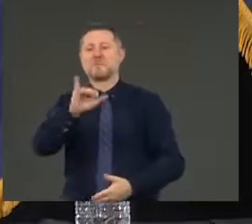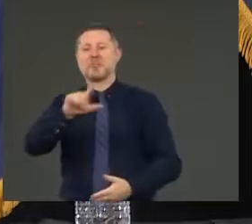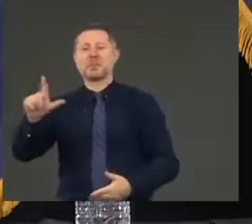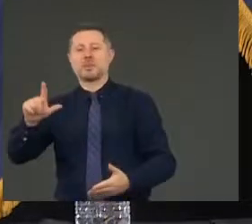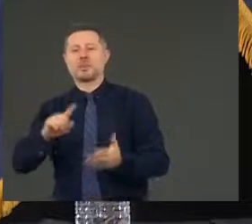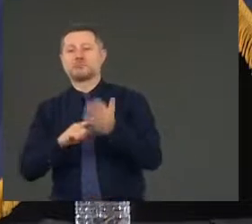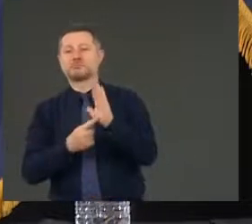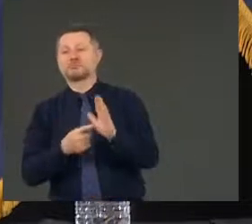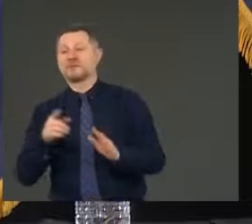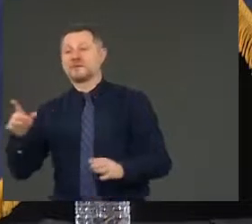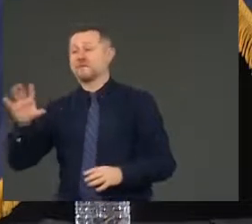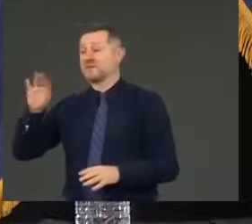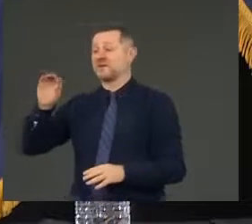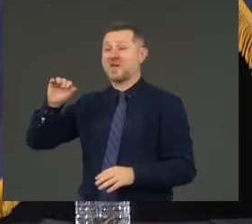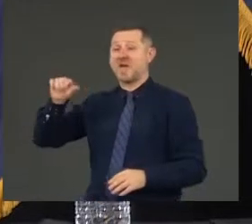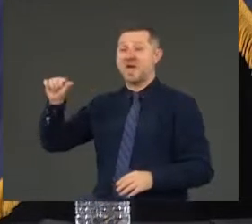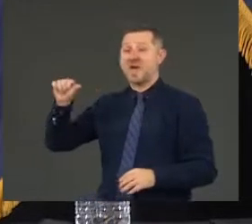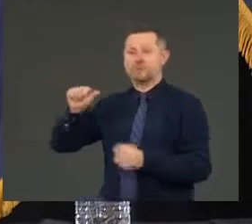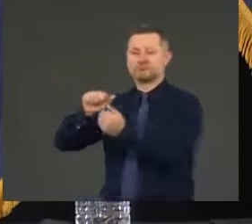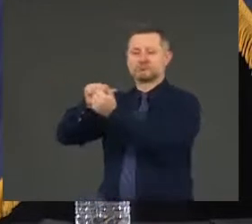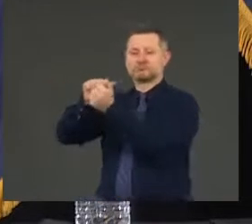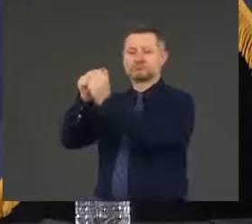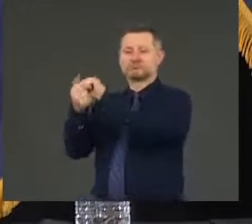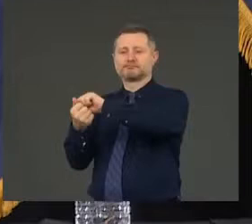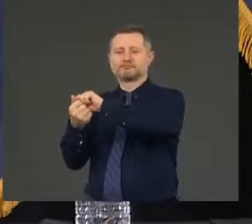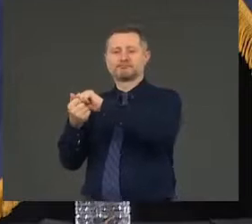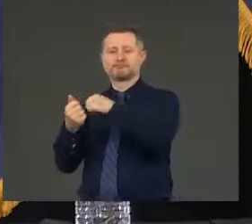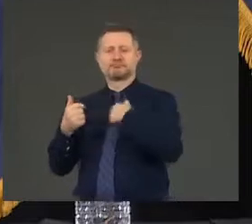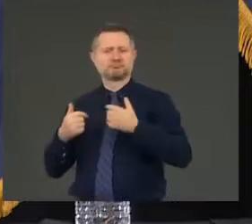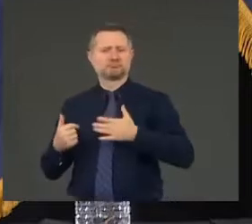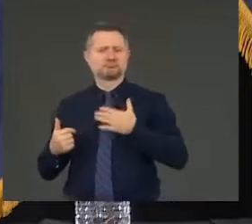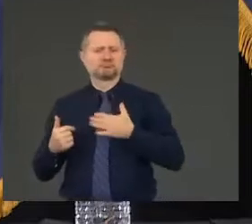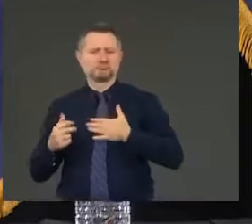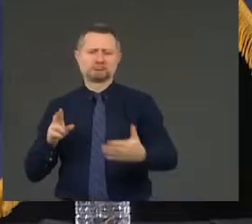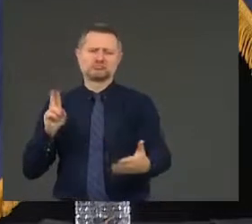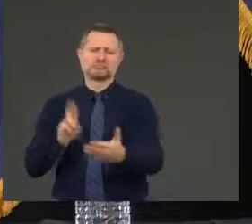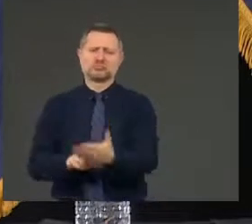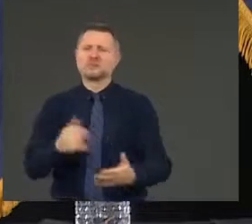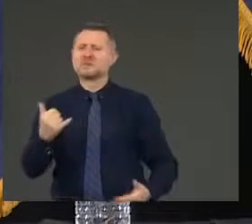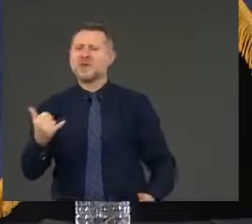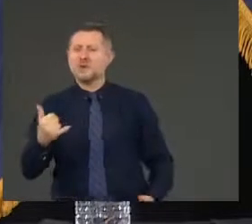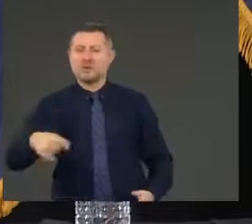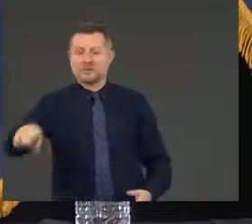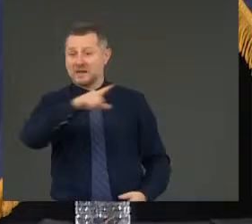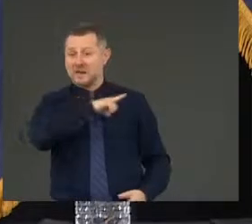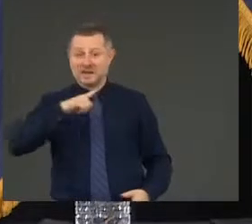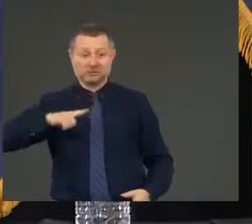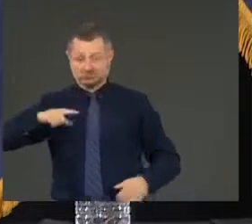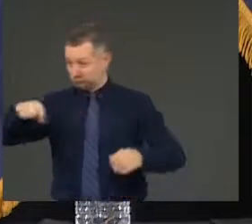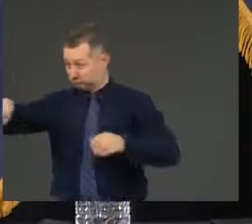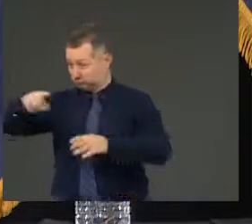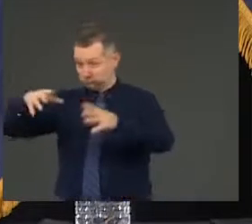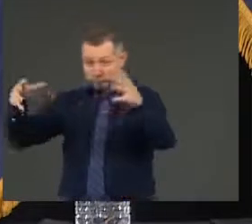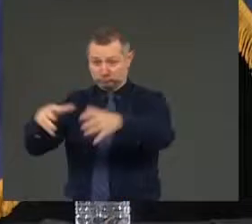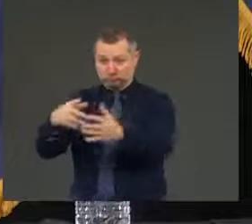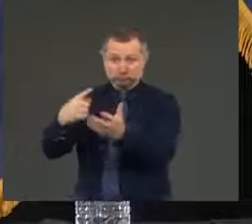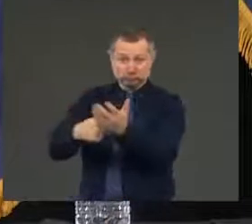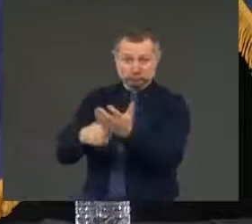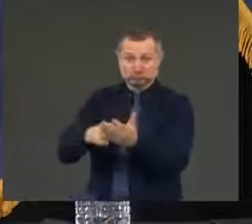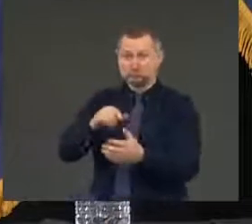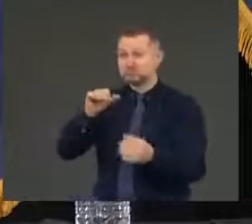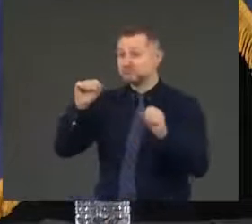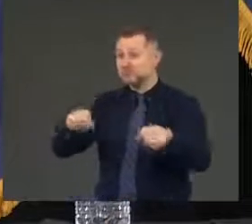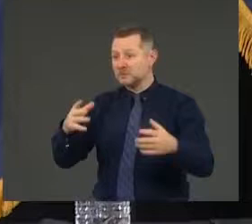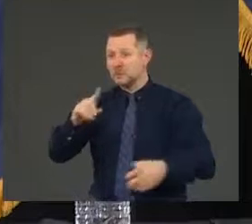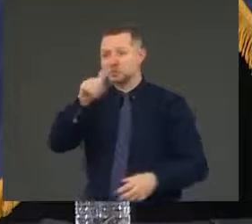50A. I would sign it today. So the legislature can now convene by Zoom, or however they do